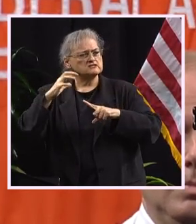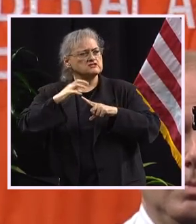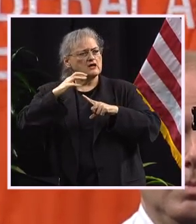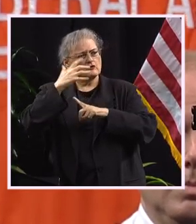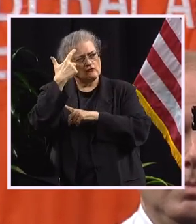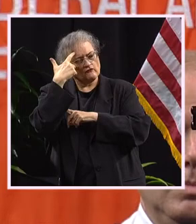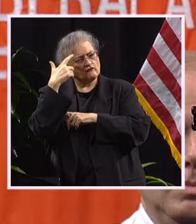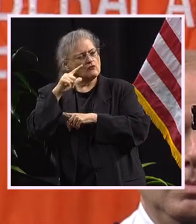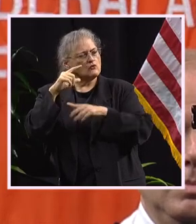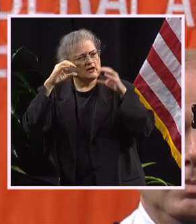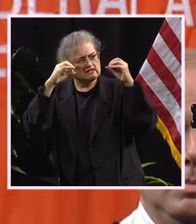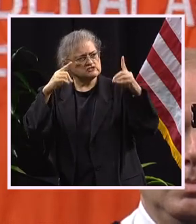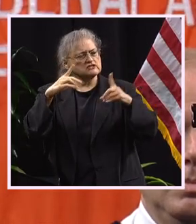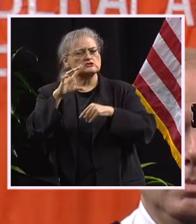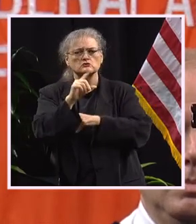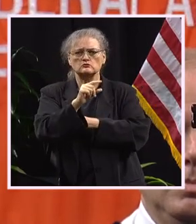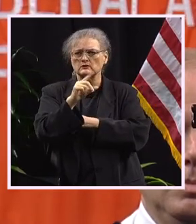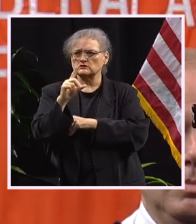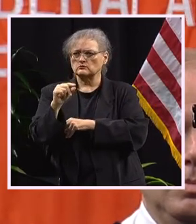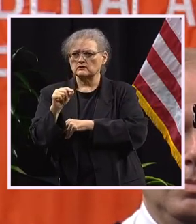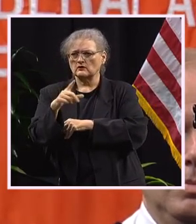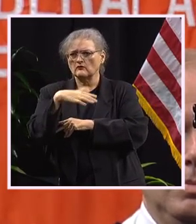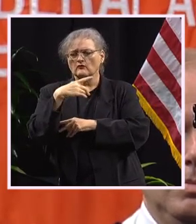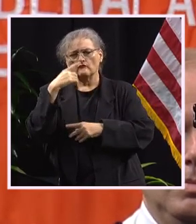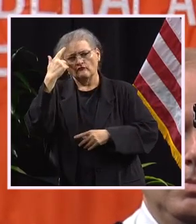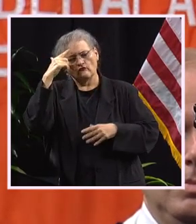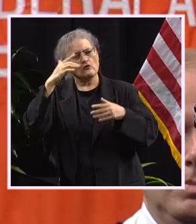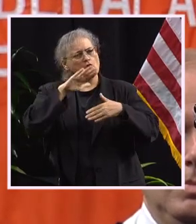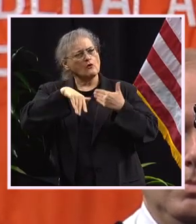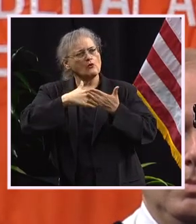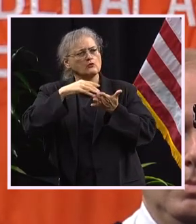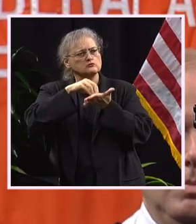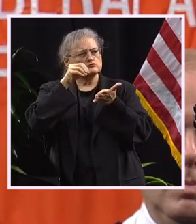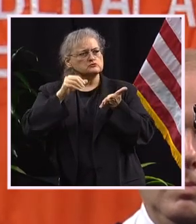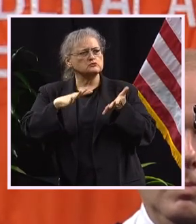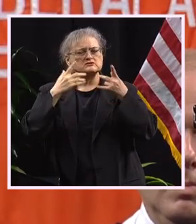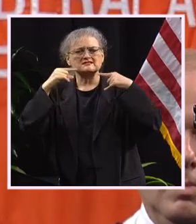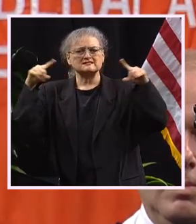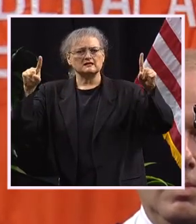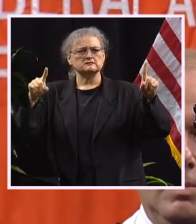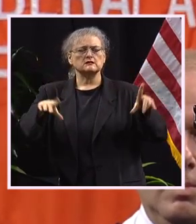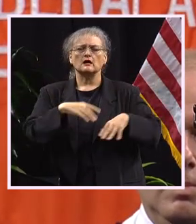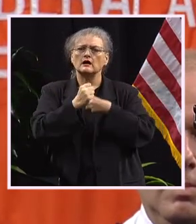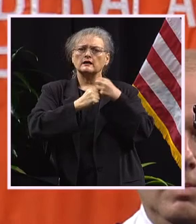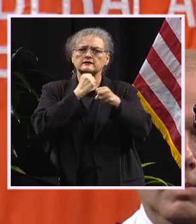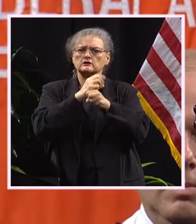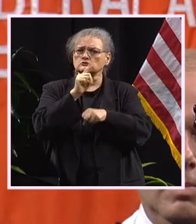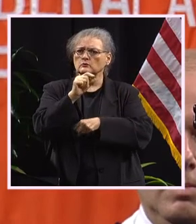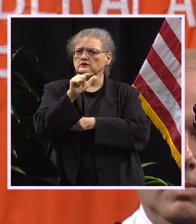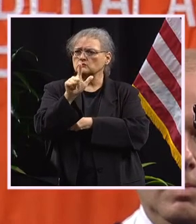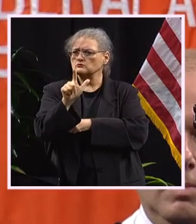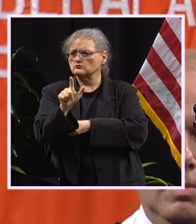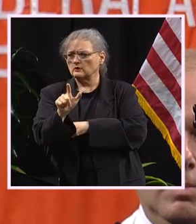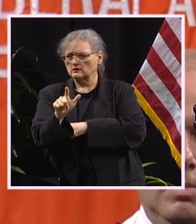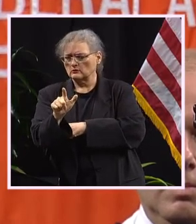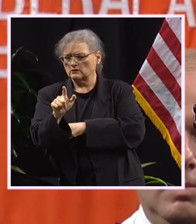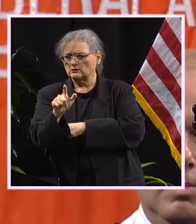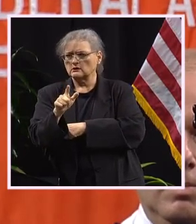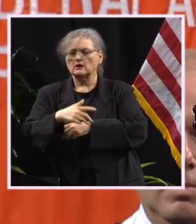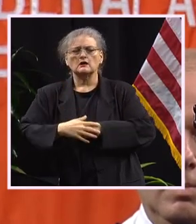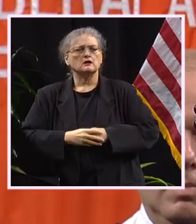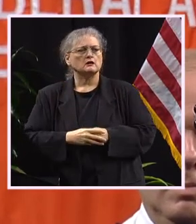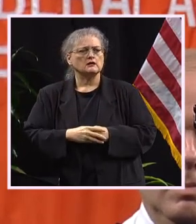in 2020 for advancing Latino student success, and in 2021 earned the distinction of identification as an